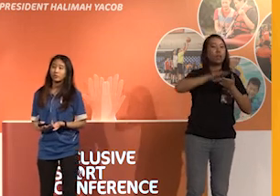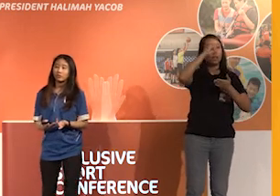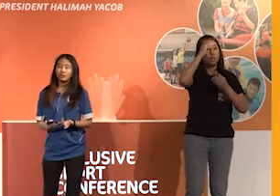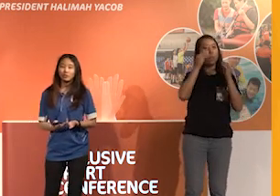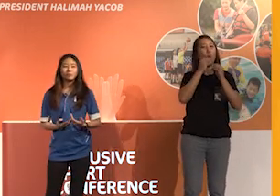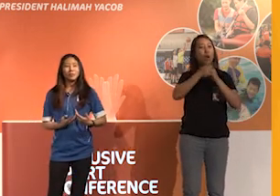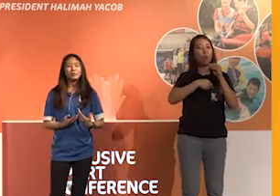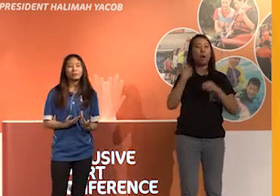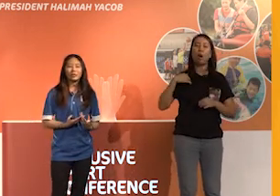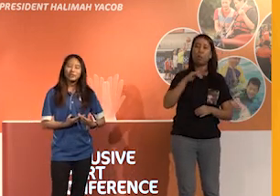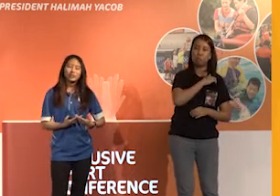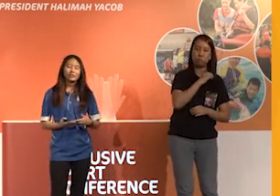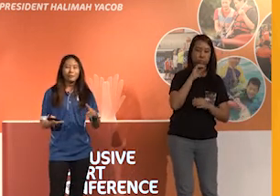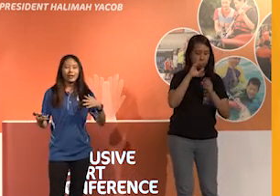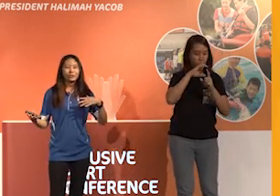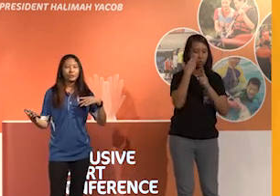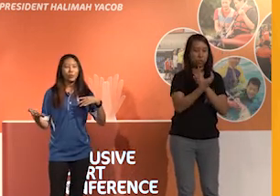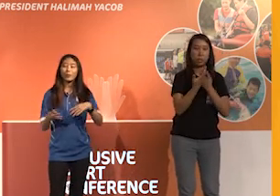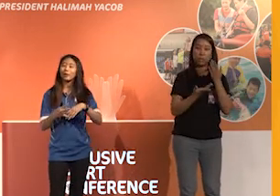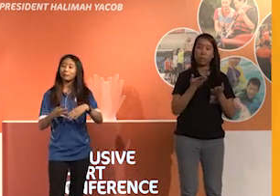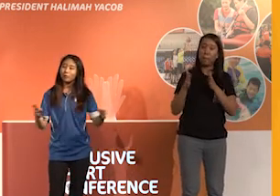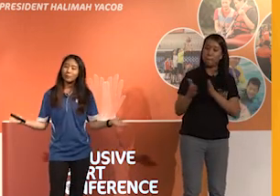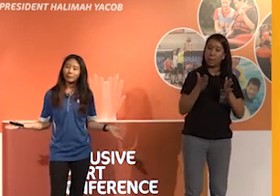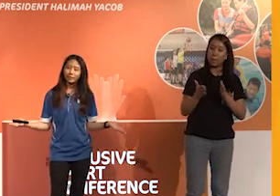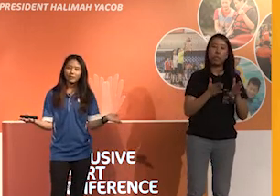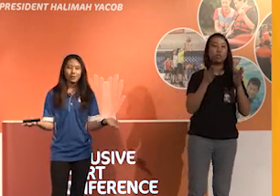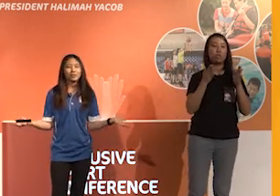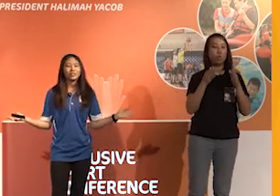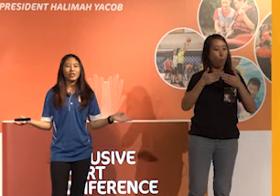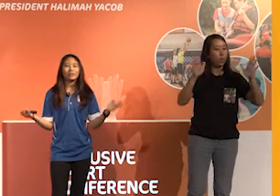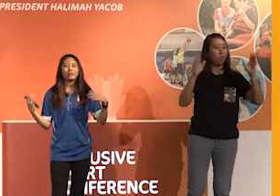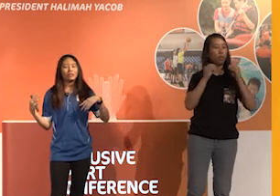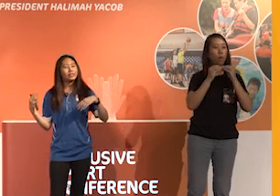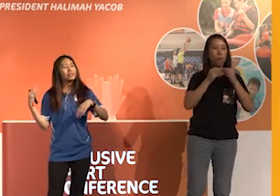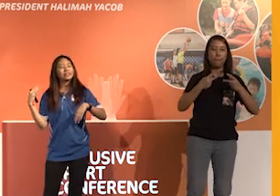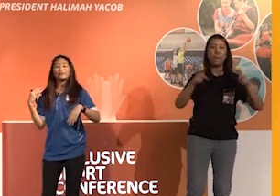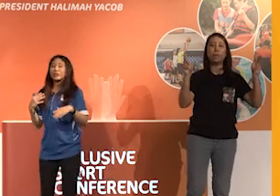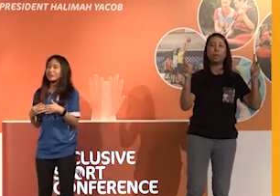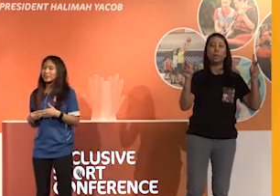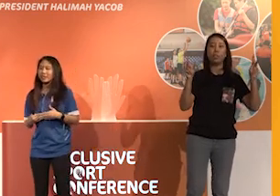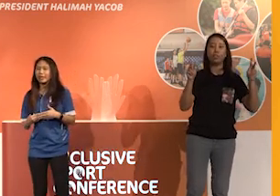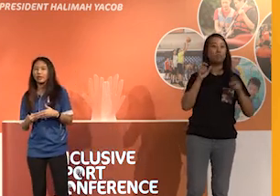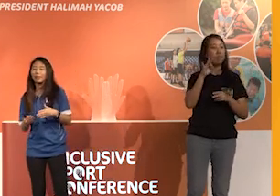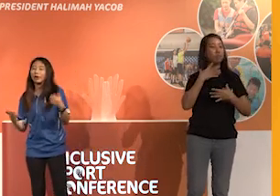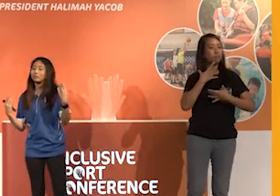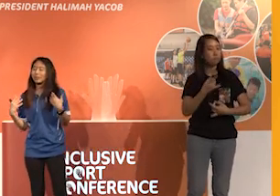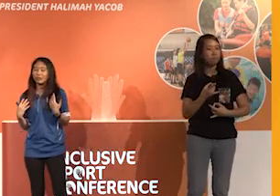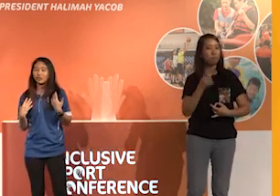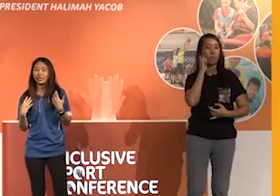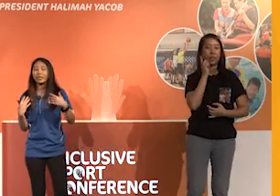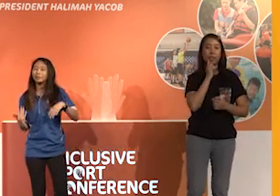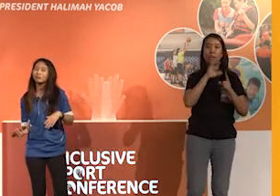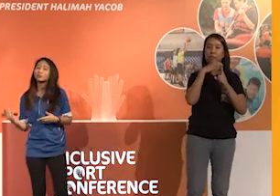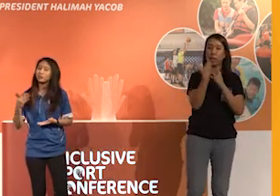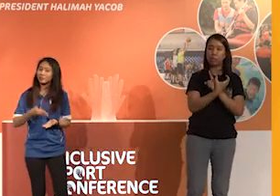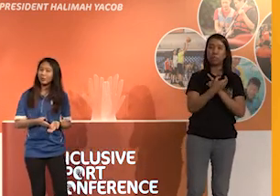culture. So maybe we will actually like plan to open up to more public so that they are, in case they are very interested in about our deaf culture,